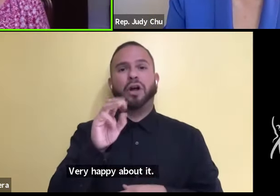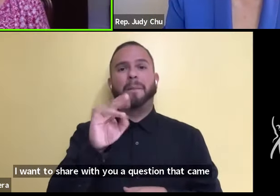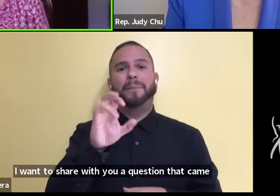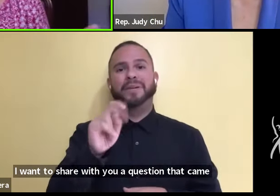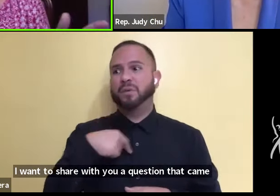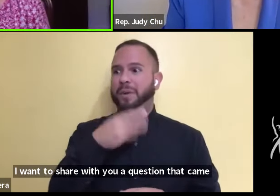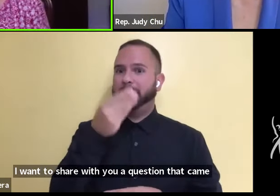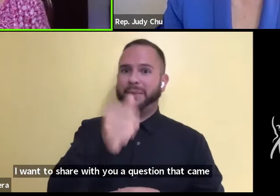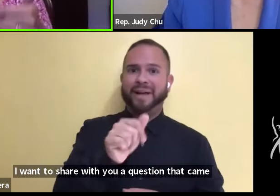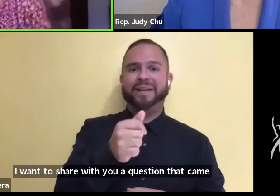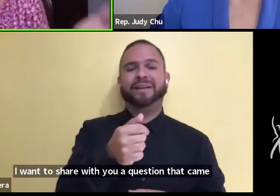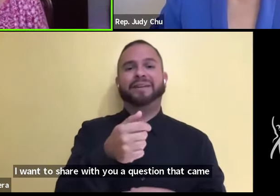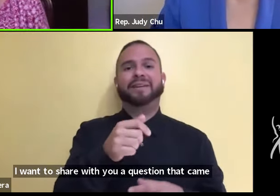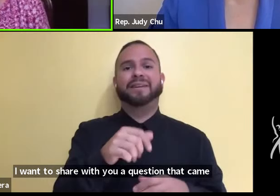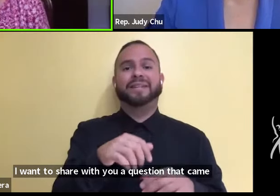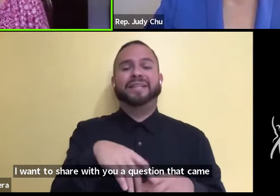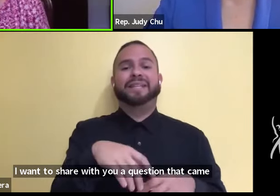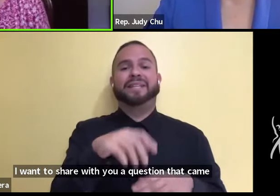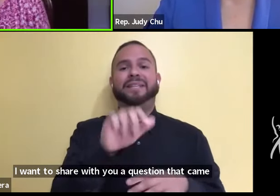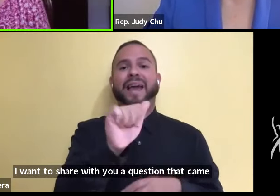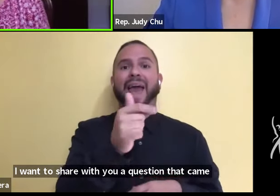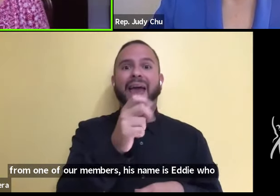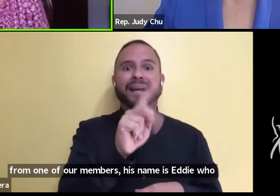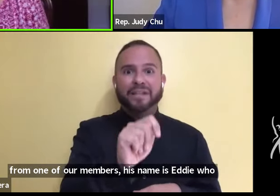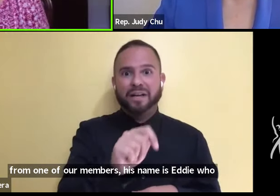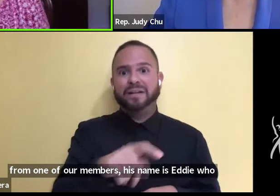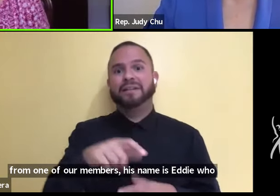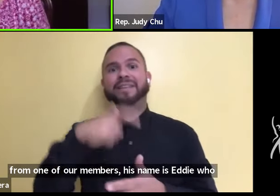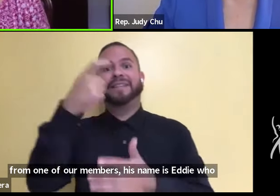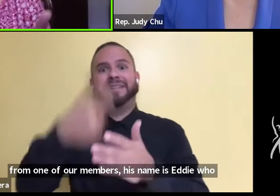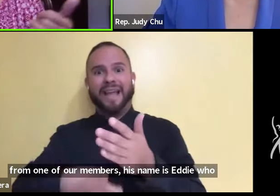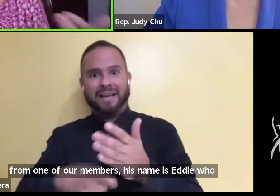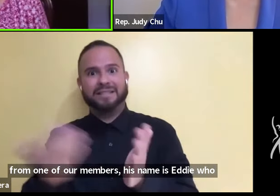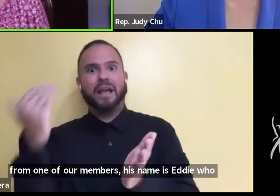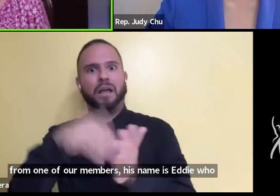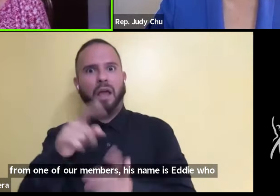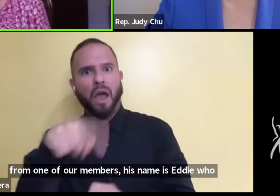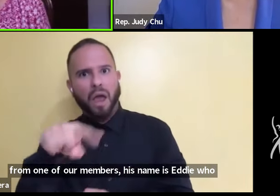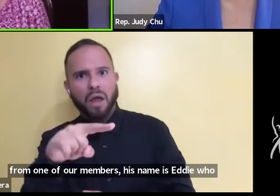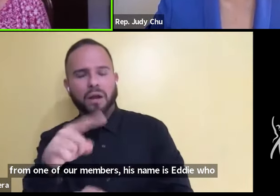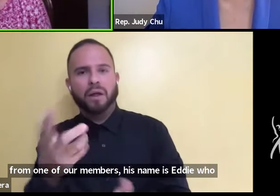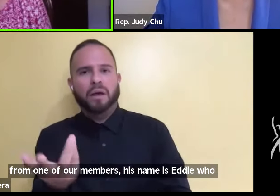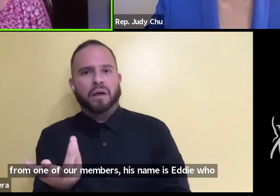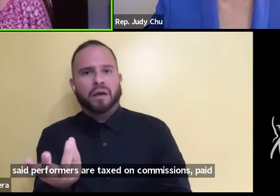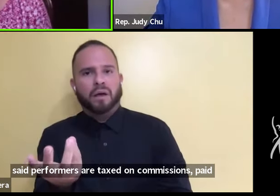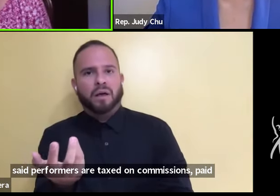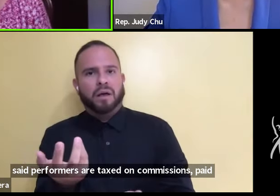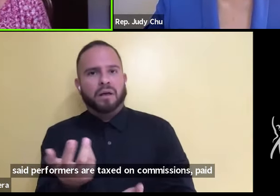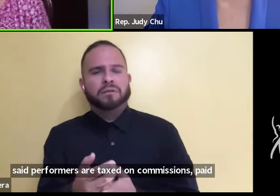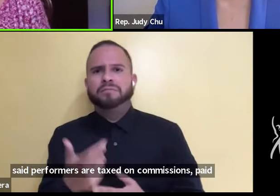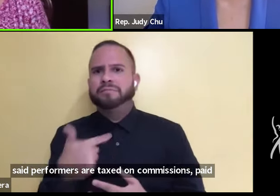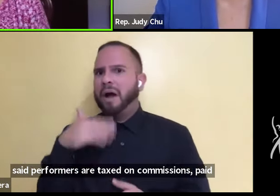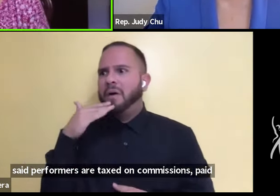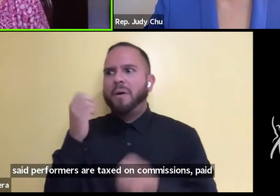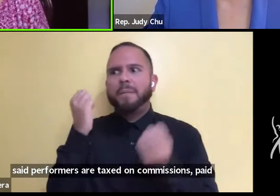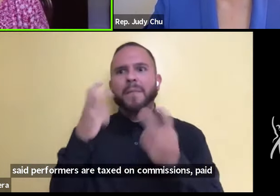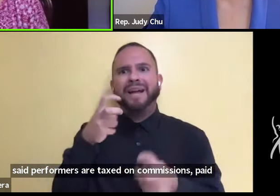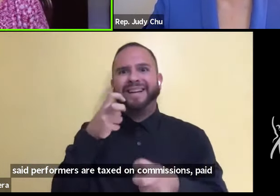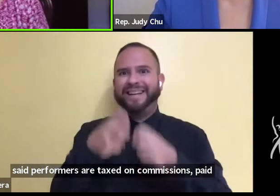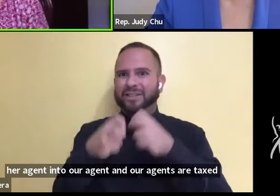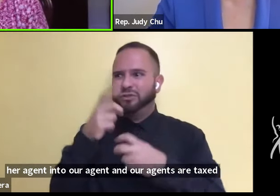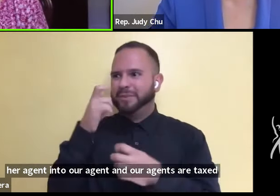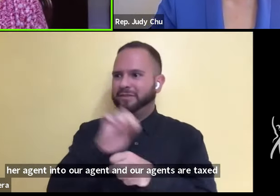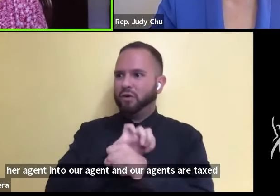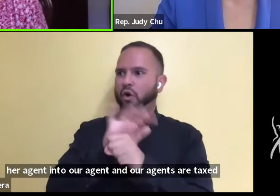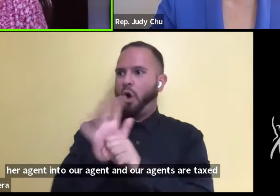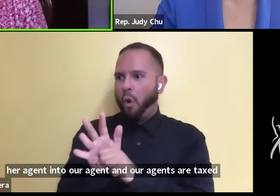to our agent, and our agents are taxed on the same money as commissions received. I know there's so many issues due to